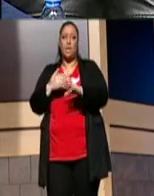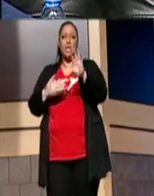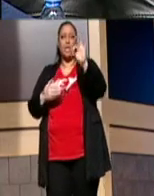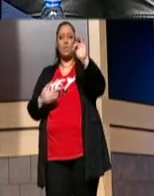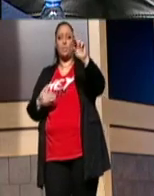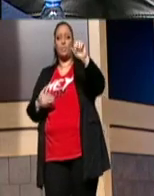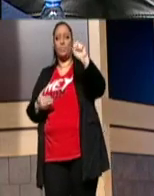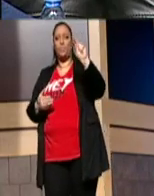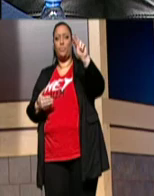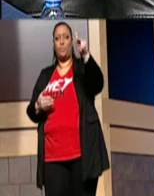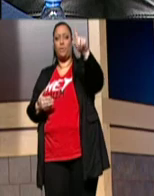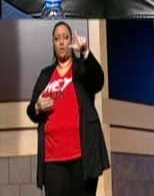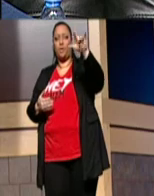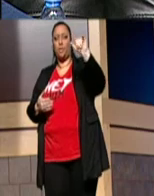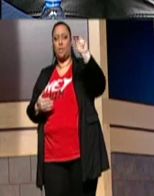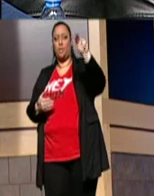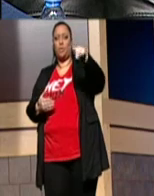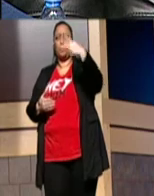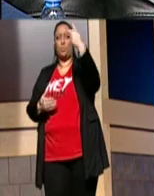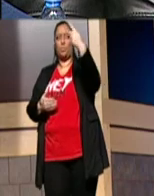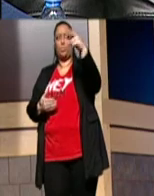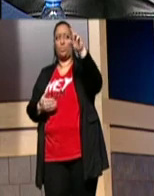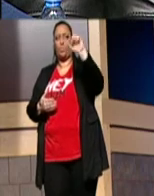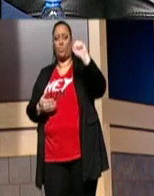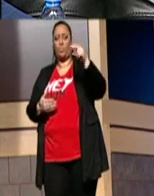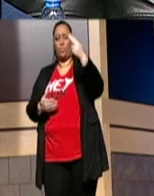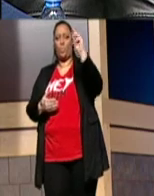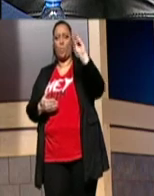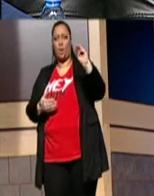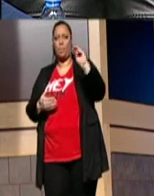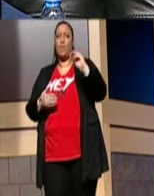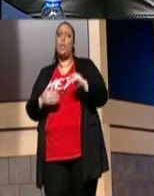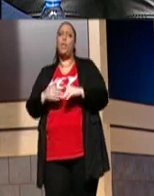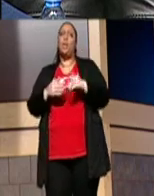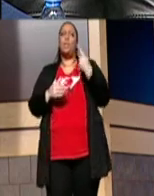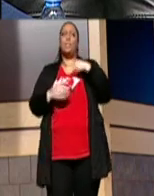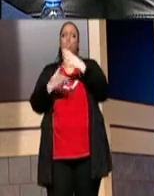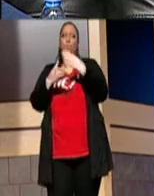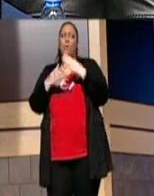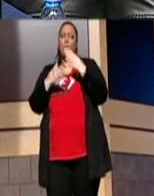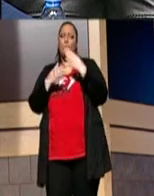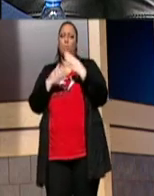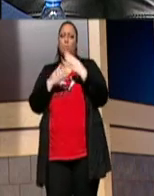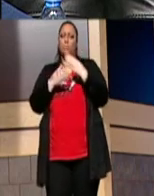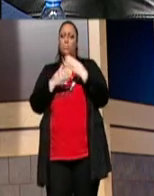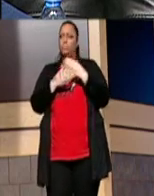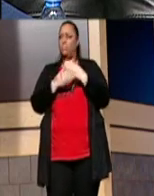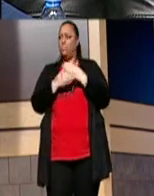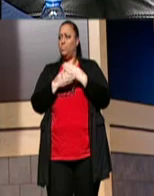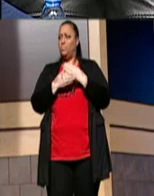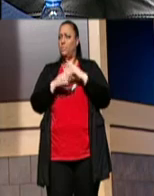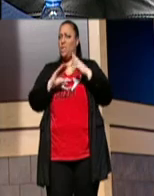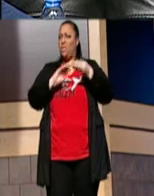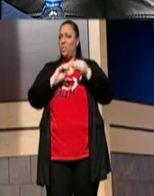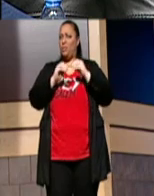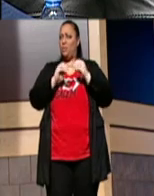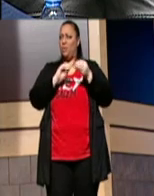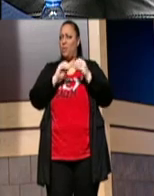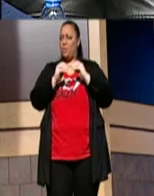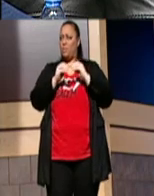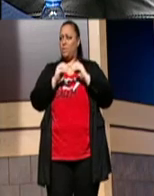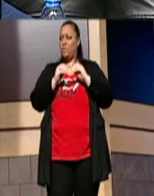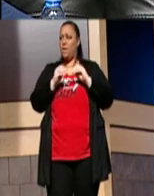Graham calling for oh, souls to be saved. I mean, that's what we all ought to be. We've been getting souls. The number has just absolutely